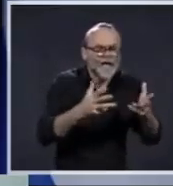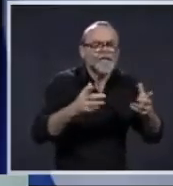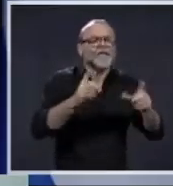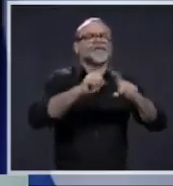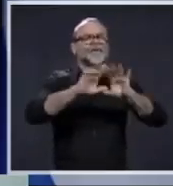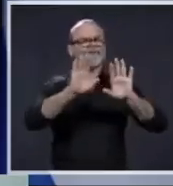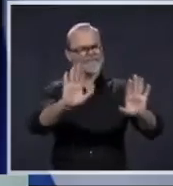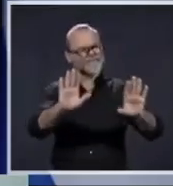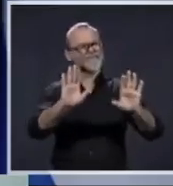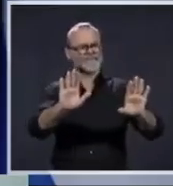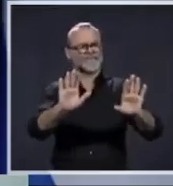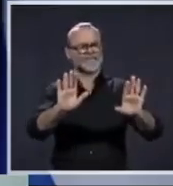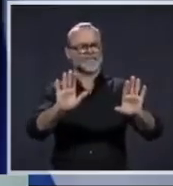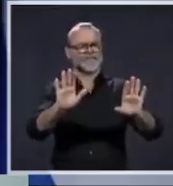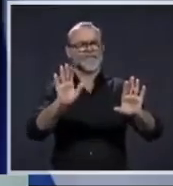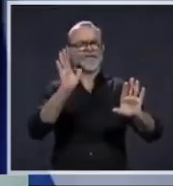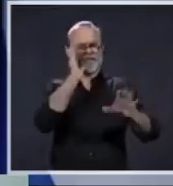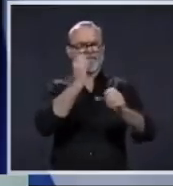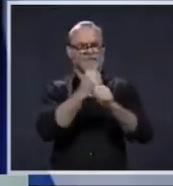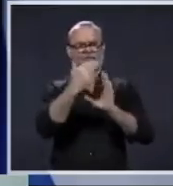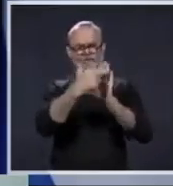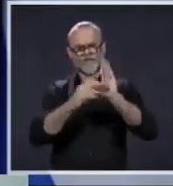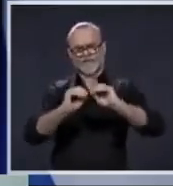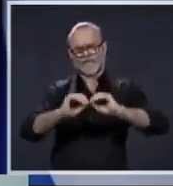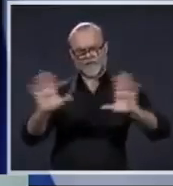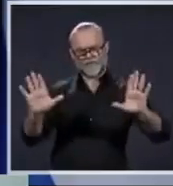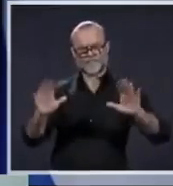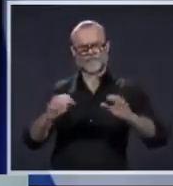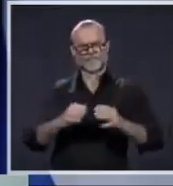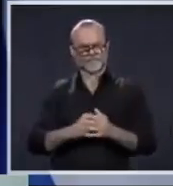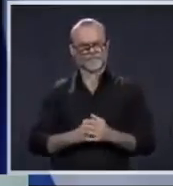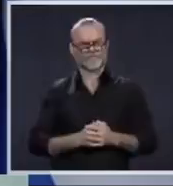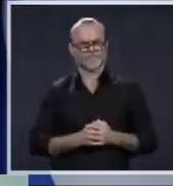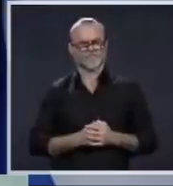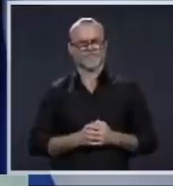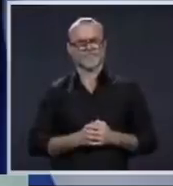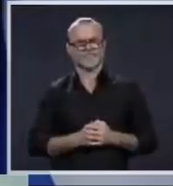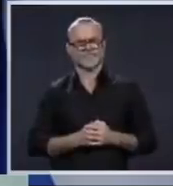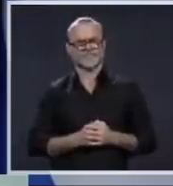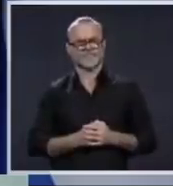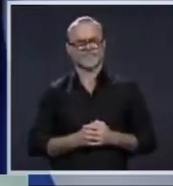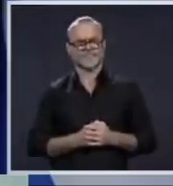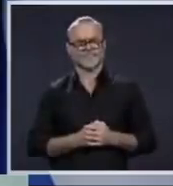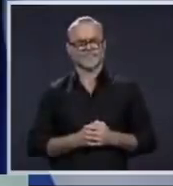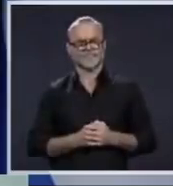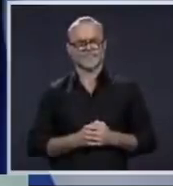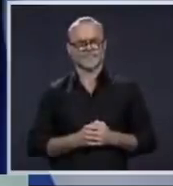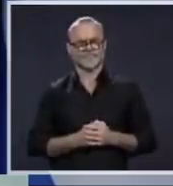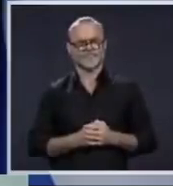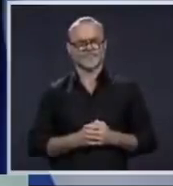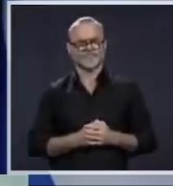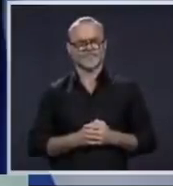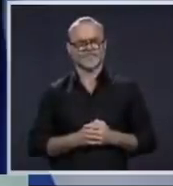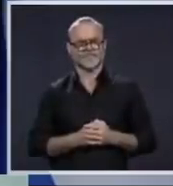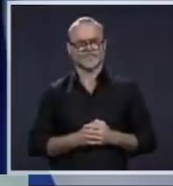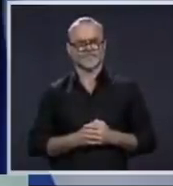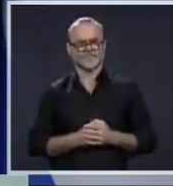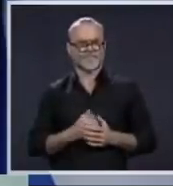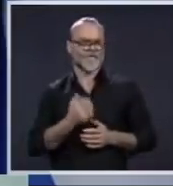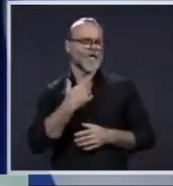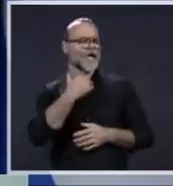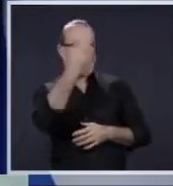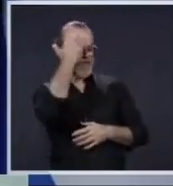be able to explain what does it mean for a grandma with his family, what does it mean for brothers, or what could